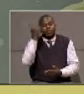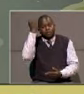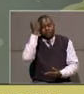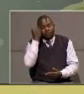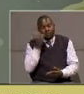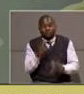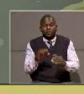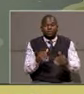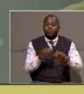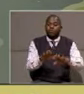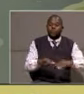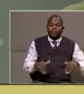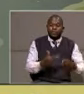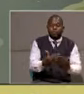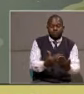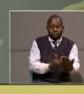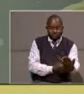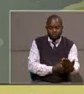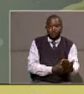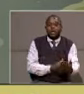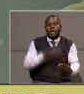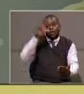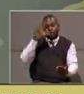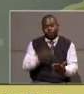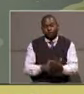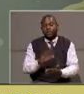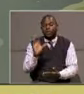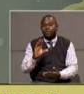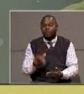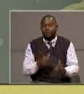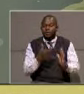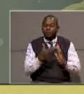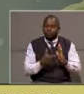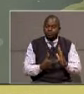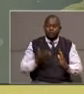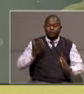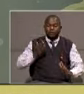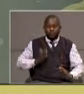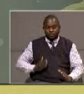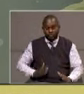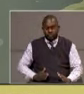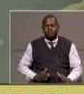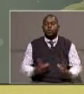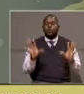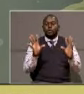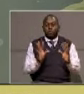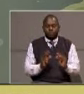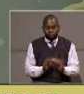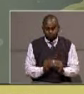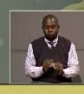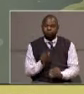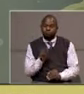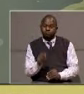a parliamentary report. The report adopted by the Committee of Rules, Privileges and Discipline concluded that